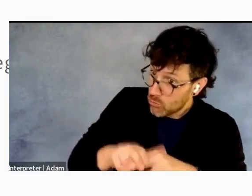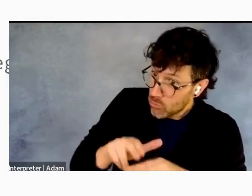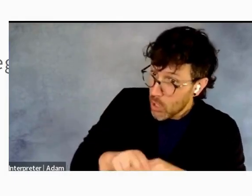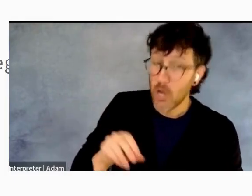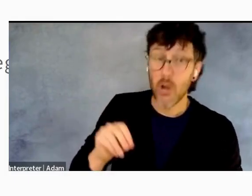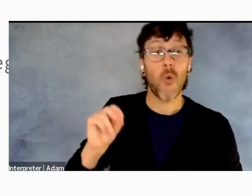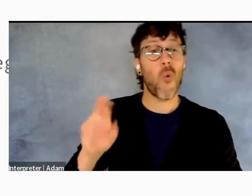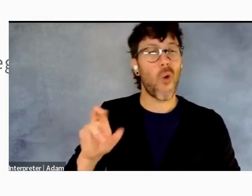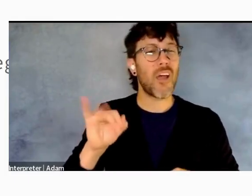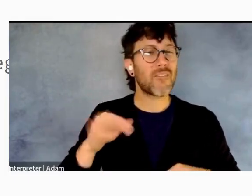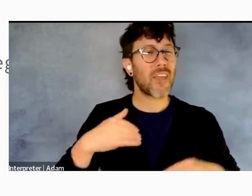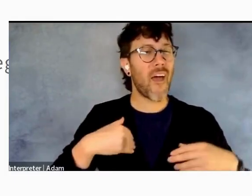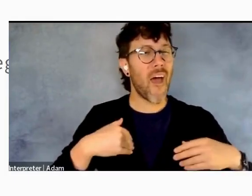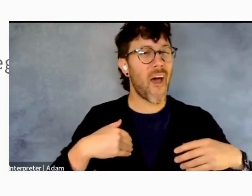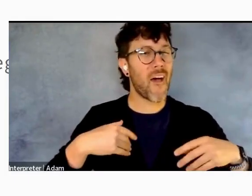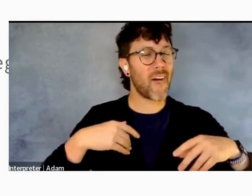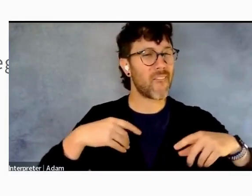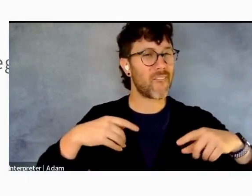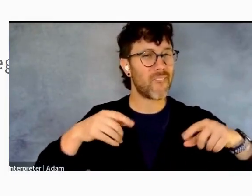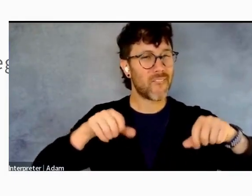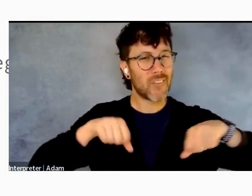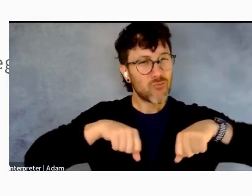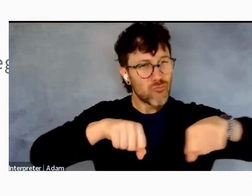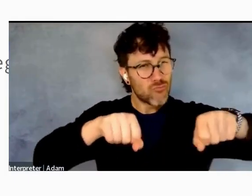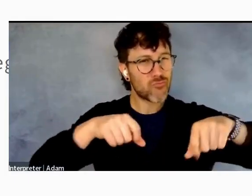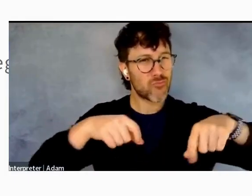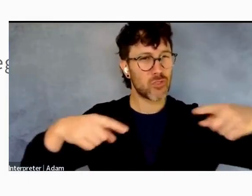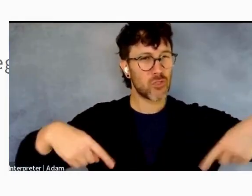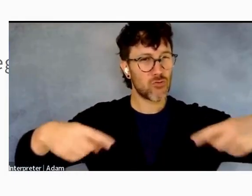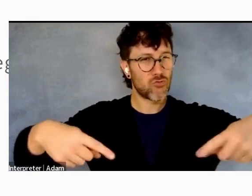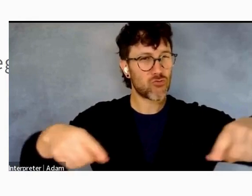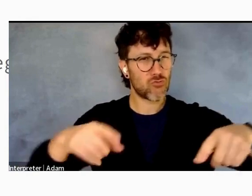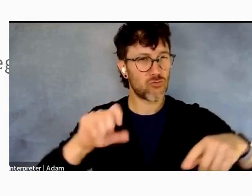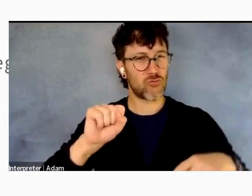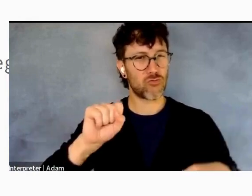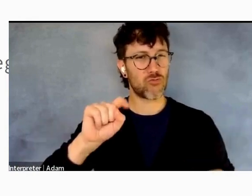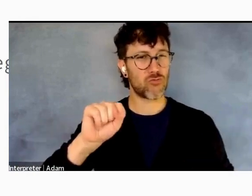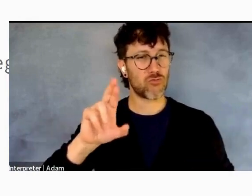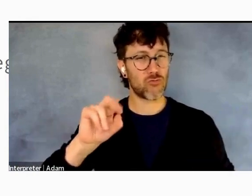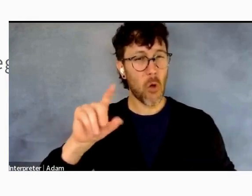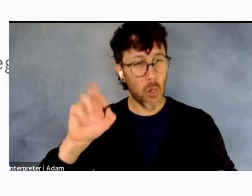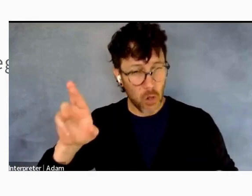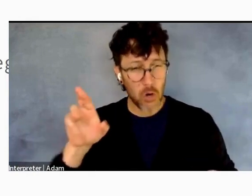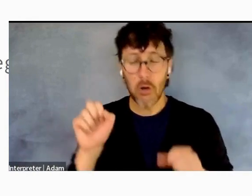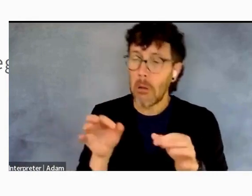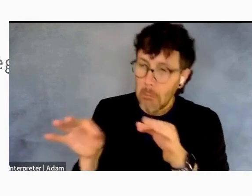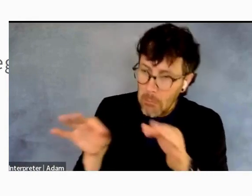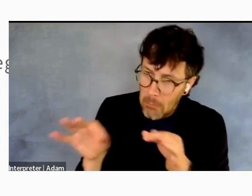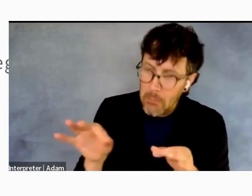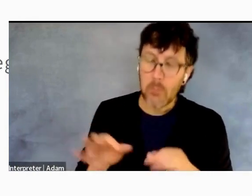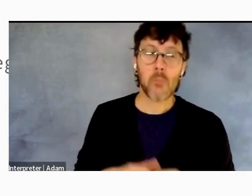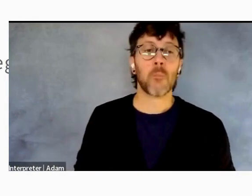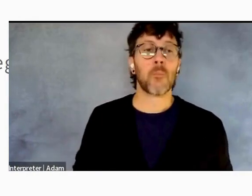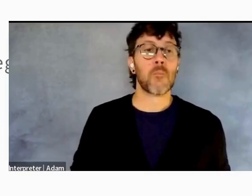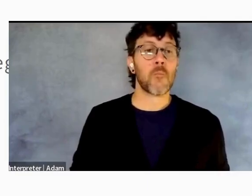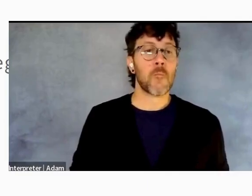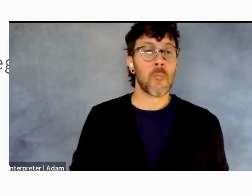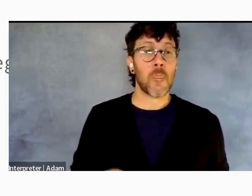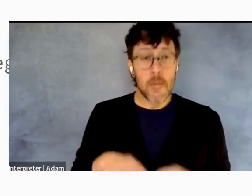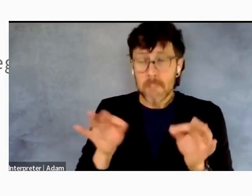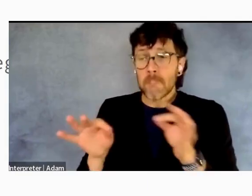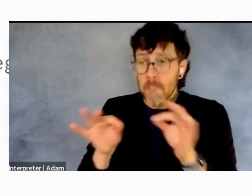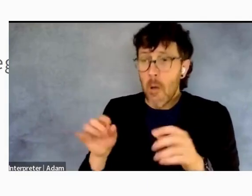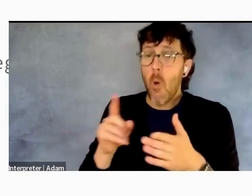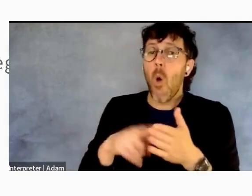that. It really helps students and children to think about what's going to happen, especially around